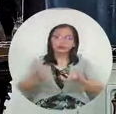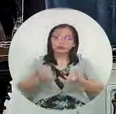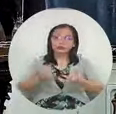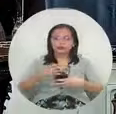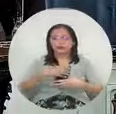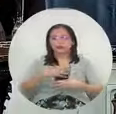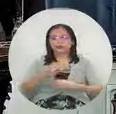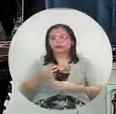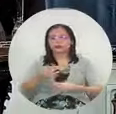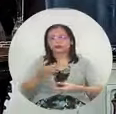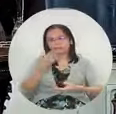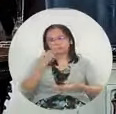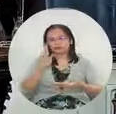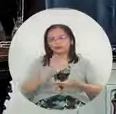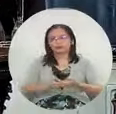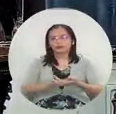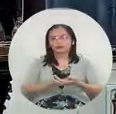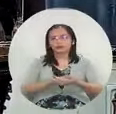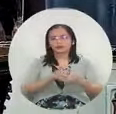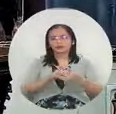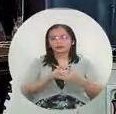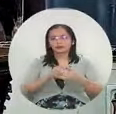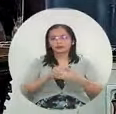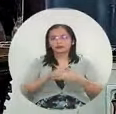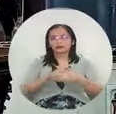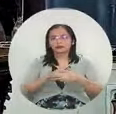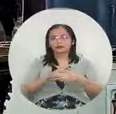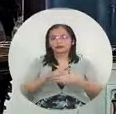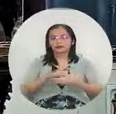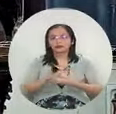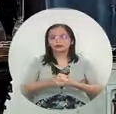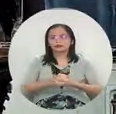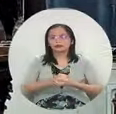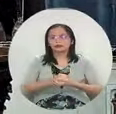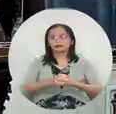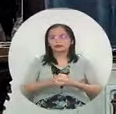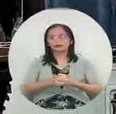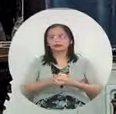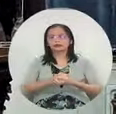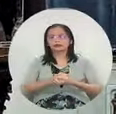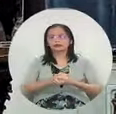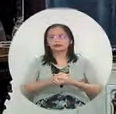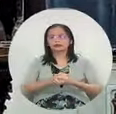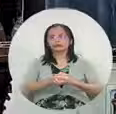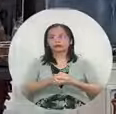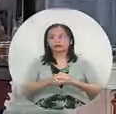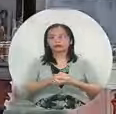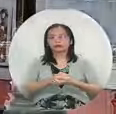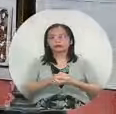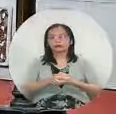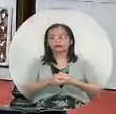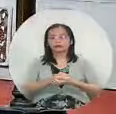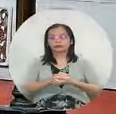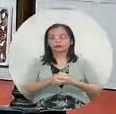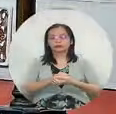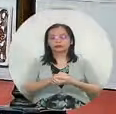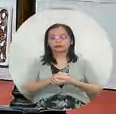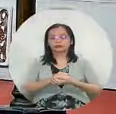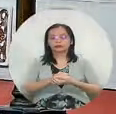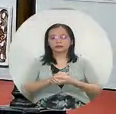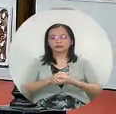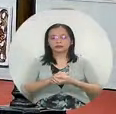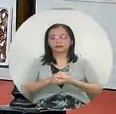to be fashioned with the world. You know the Bible says in Romans 12, verse number 2? and be not conformed to this world, but be